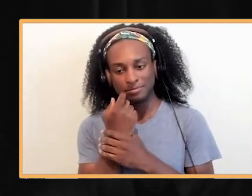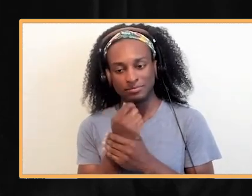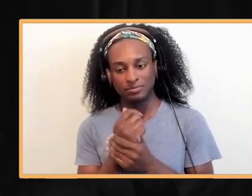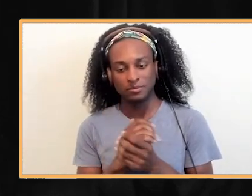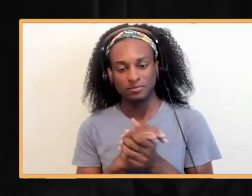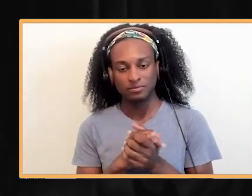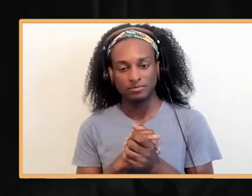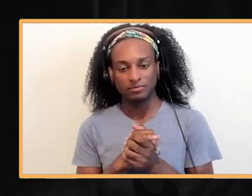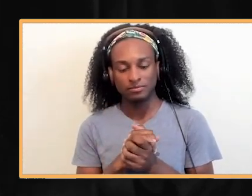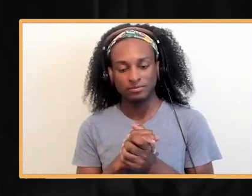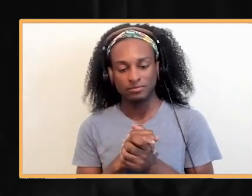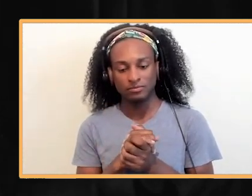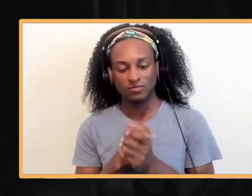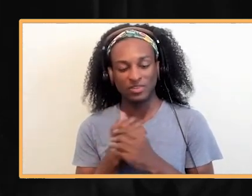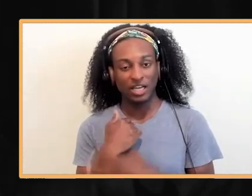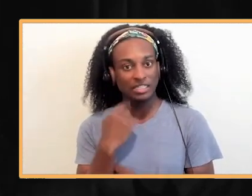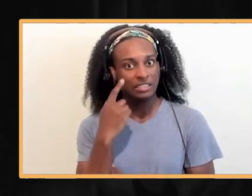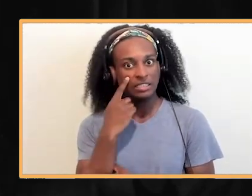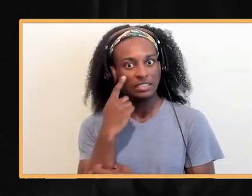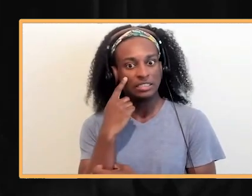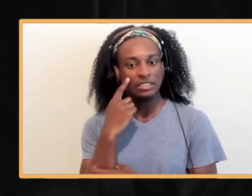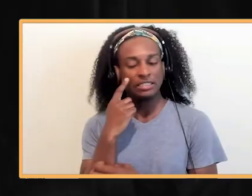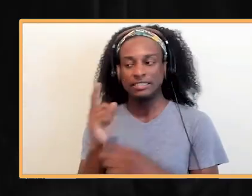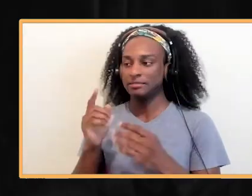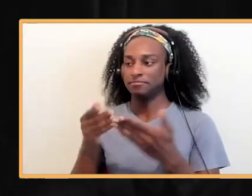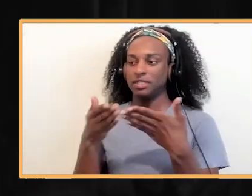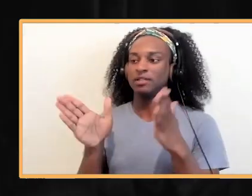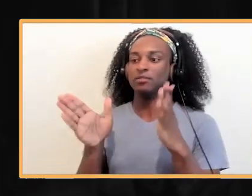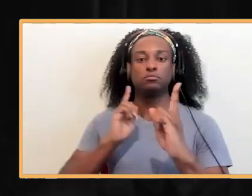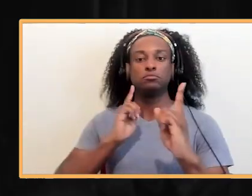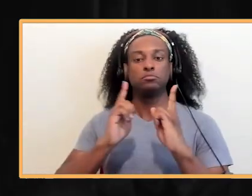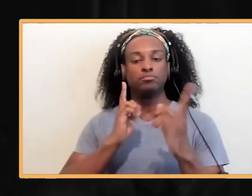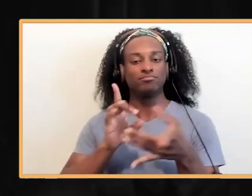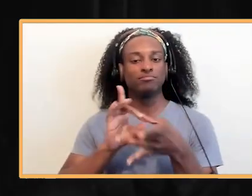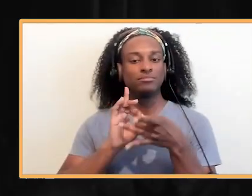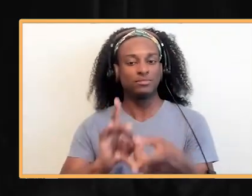the conversation around emotional resilience.